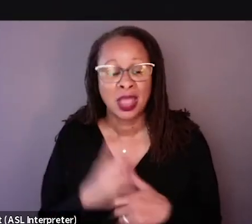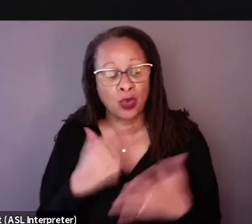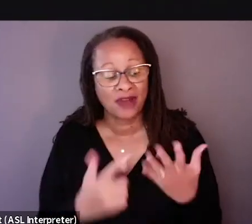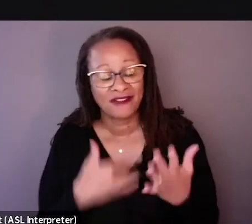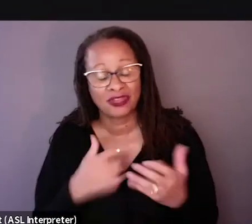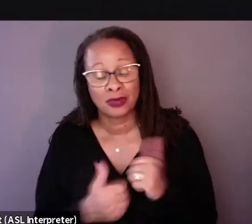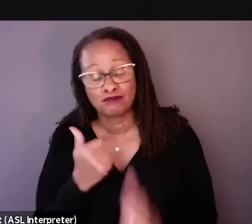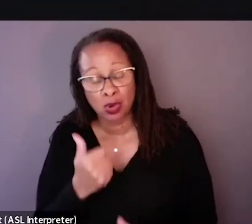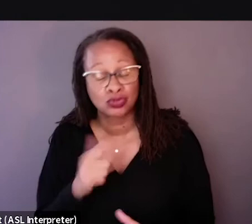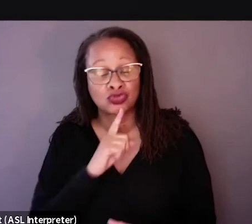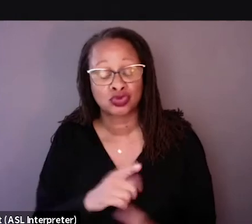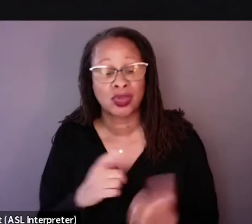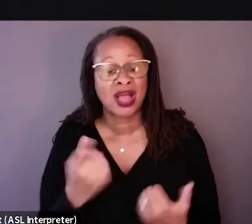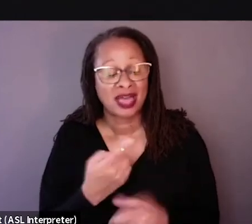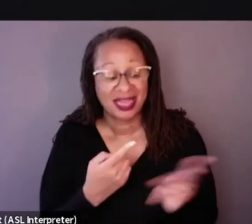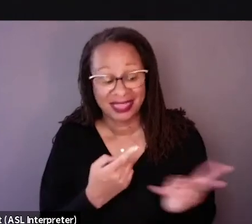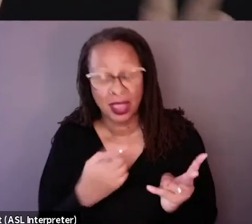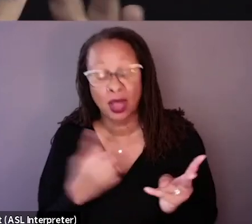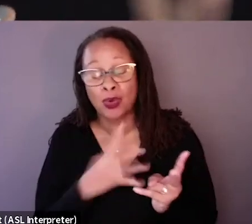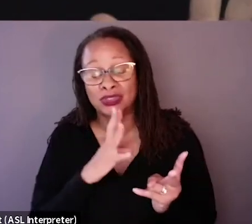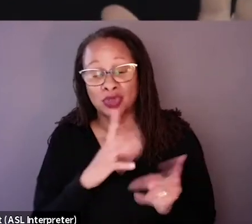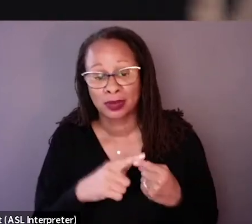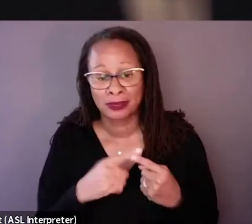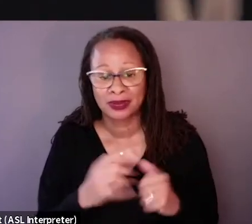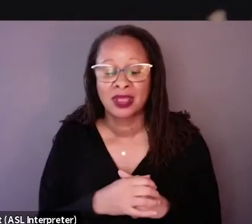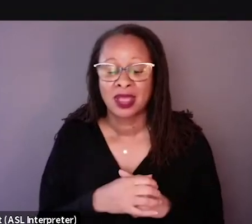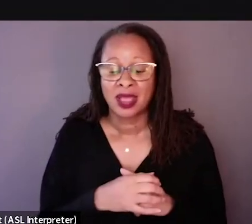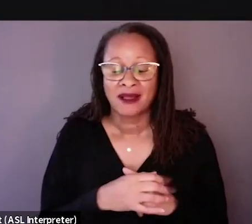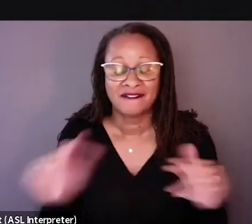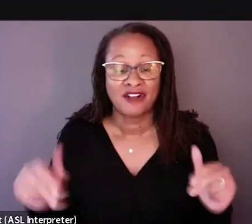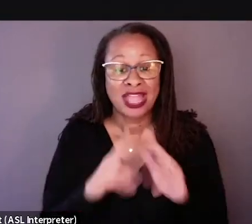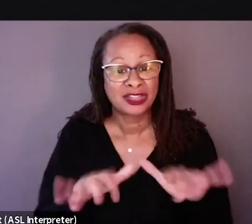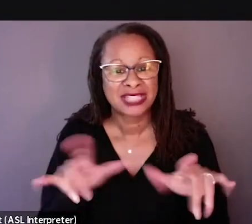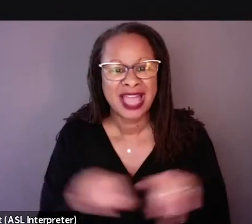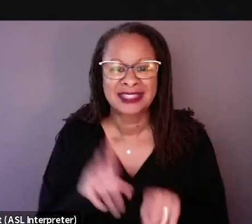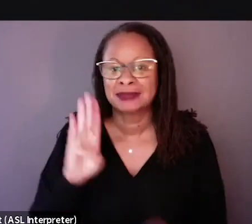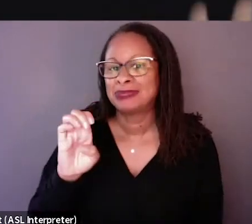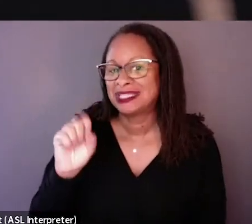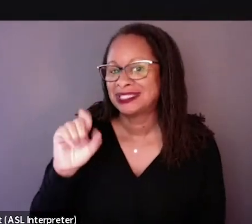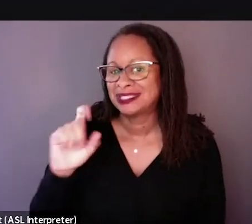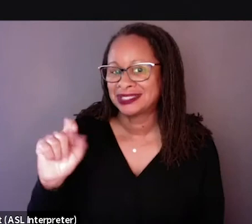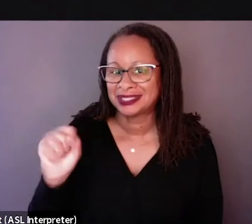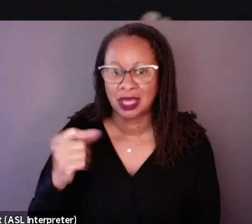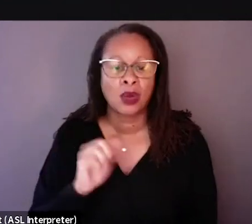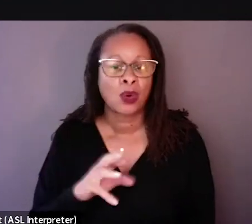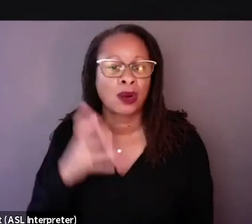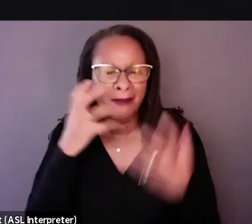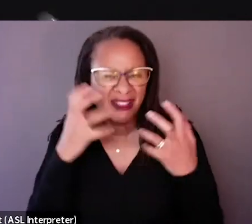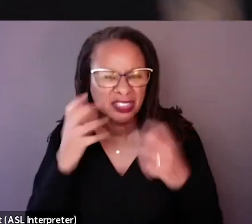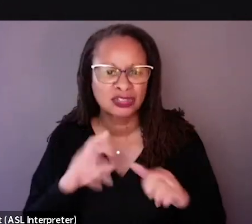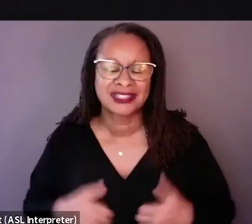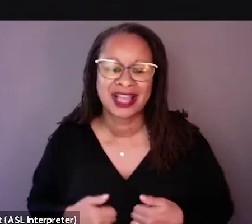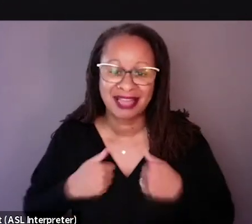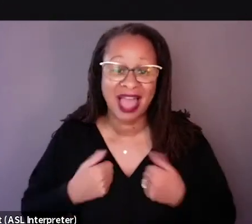And they would often talk about volcanoes as like beasts, as monsters, as alive. And so because of that, we wanted to bring that feeling of